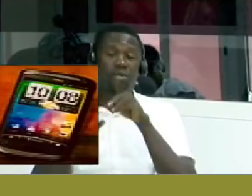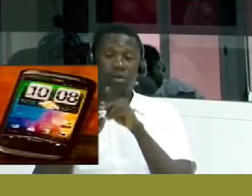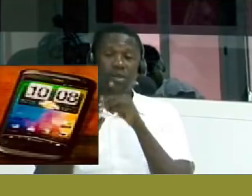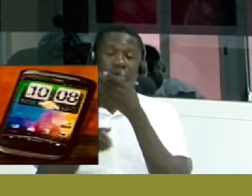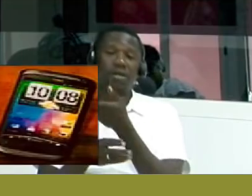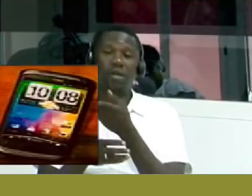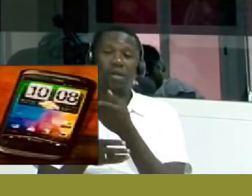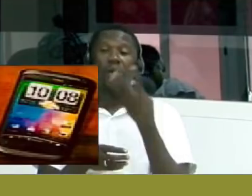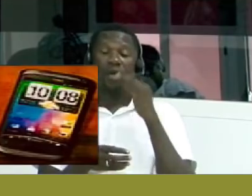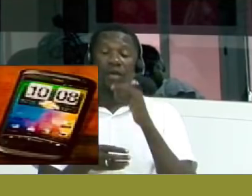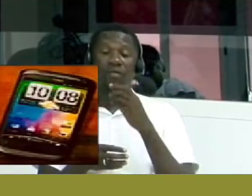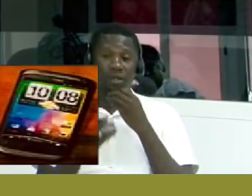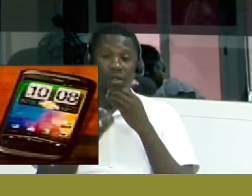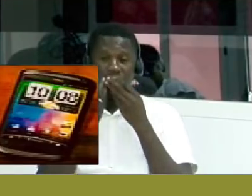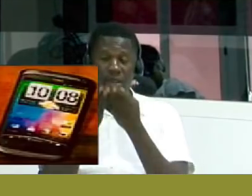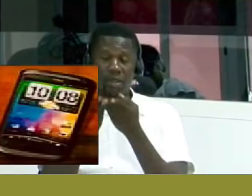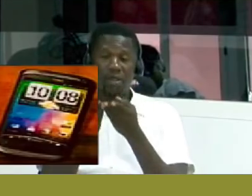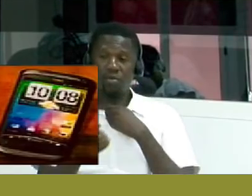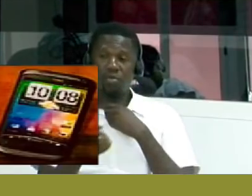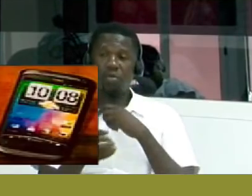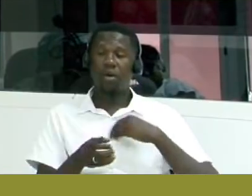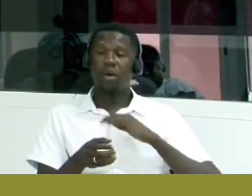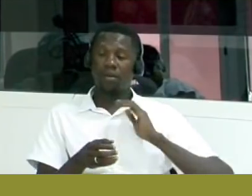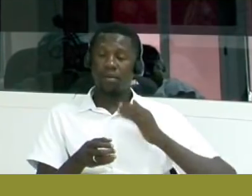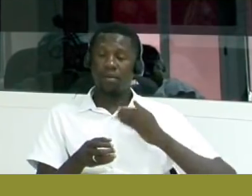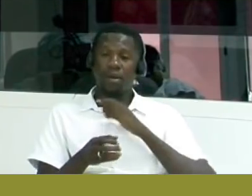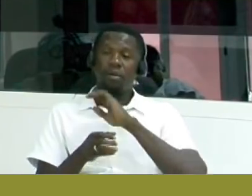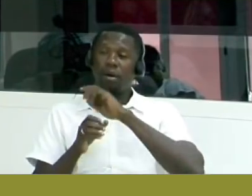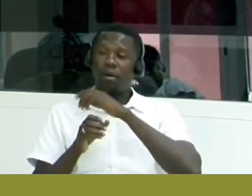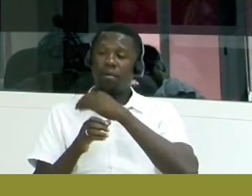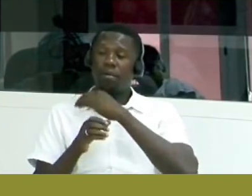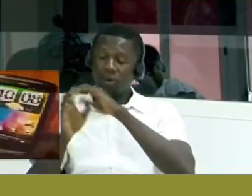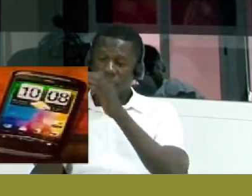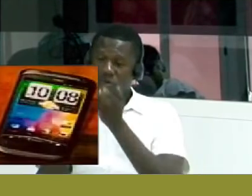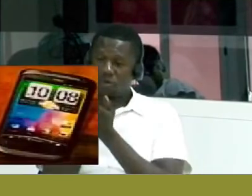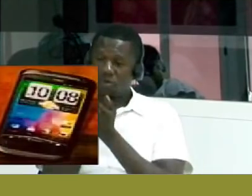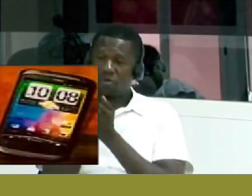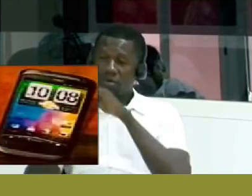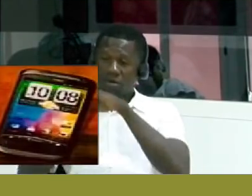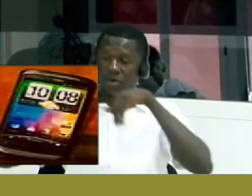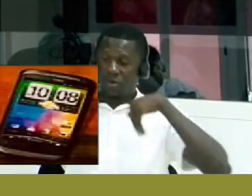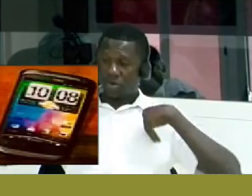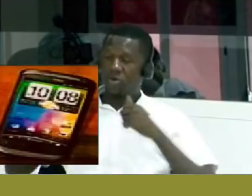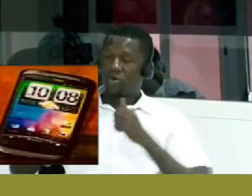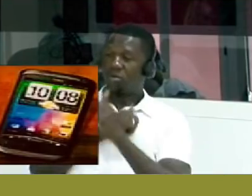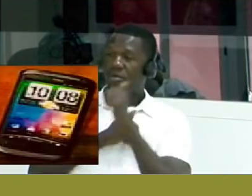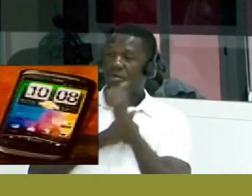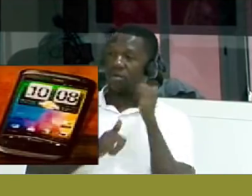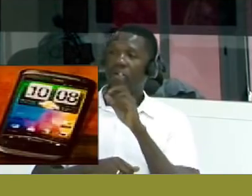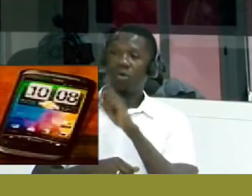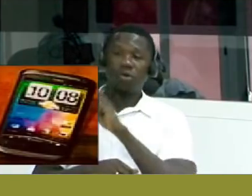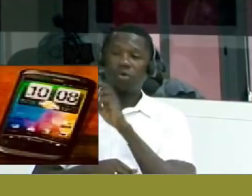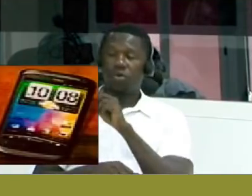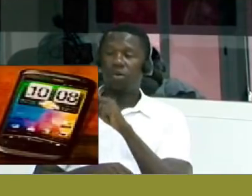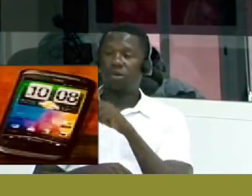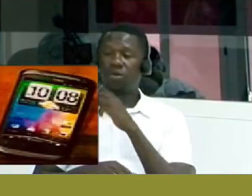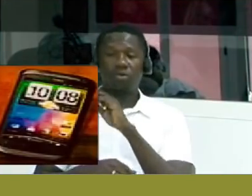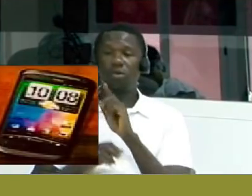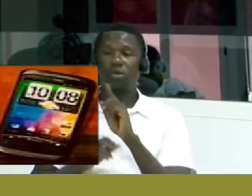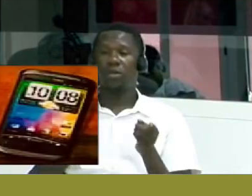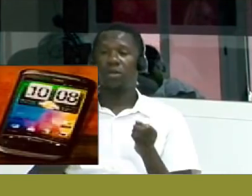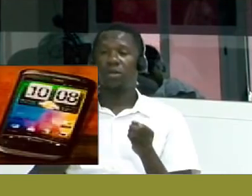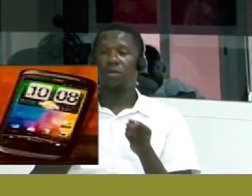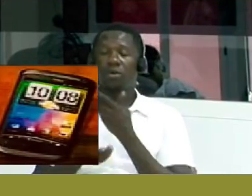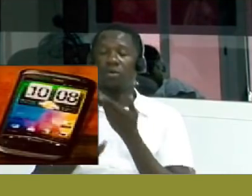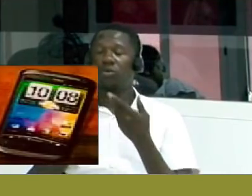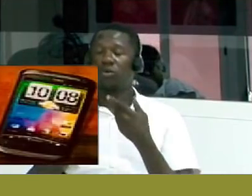if I had said to my men, withdraw, come back, don't do this, don't do that, it would have had no effect, because who